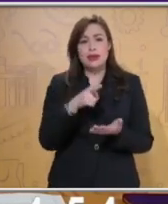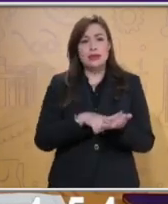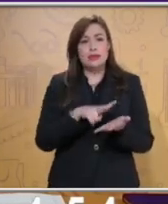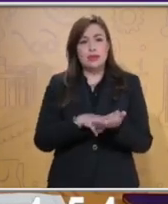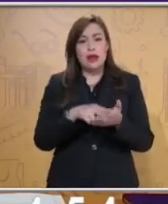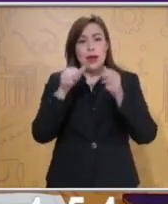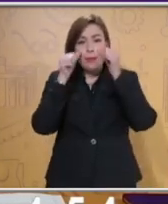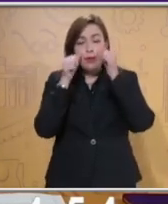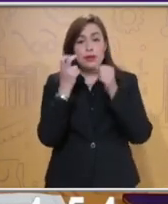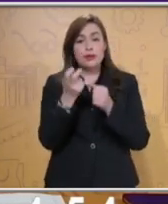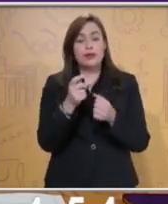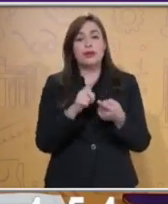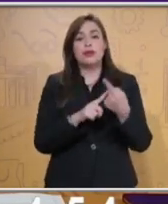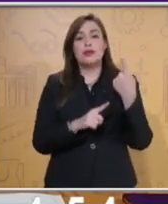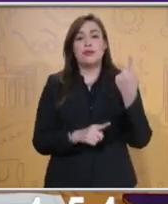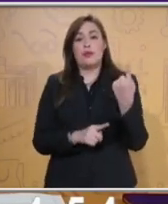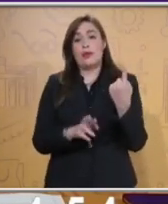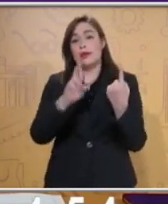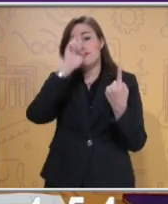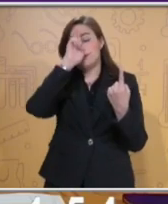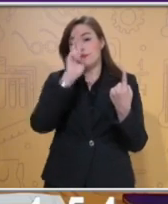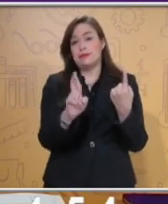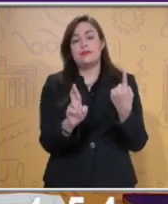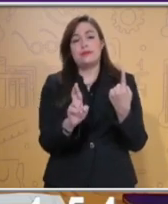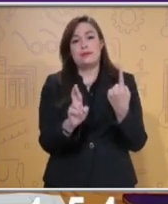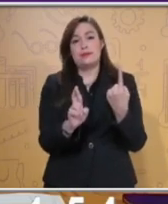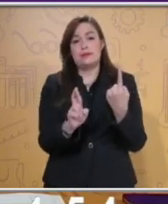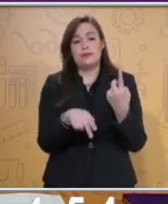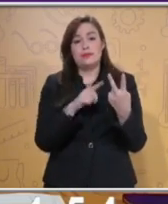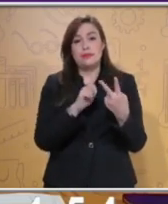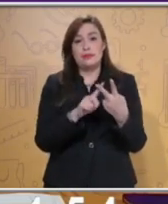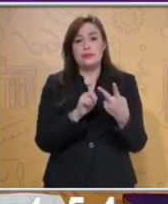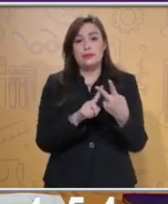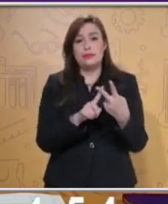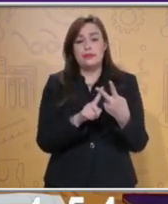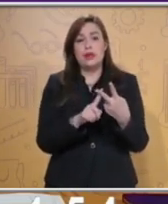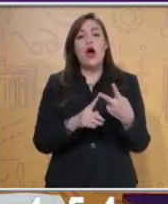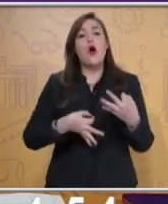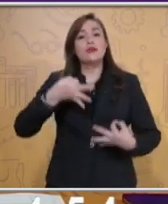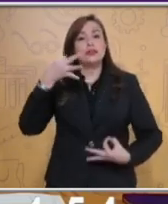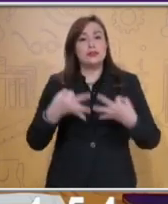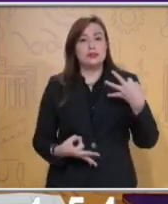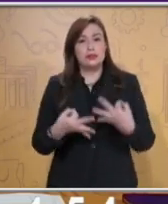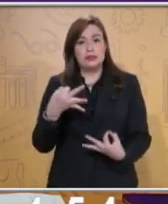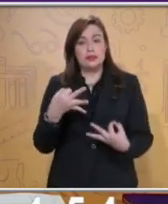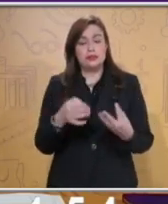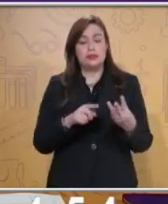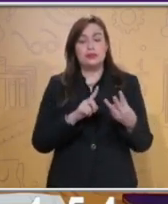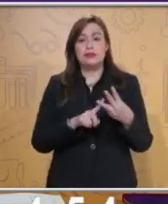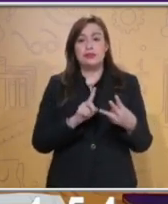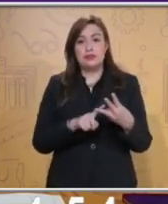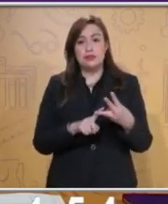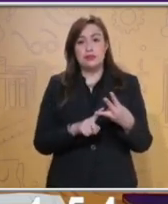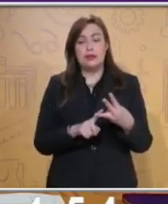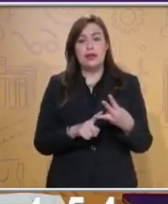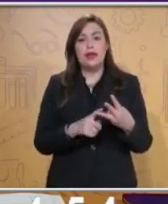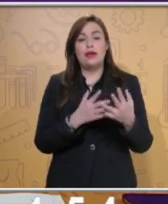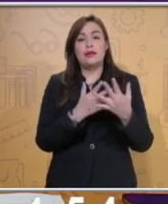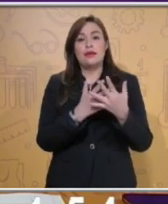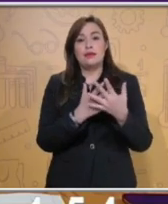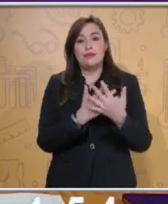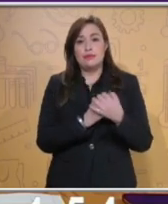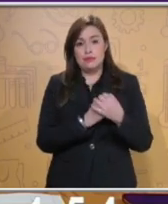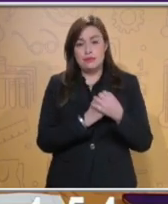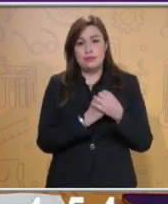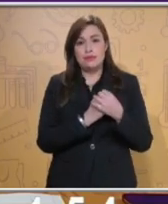this. The first one is respect. The next one, justice. The next one, love.